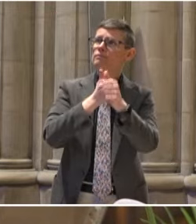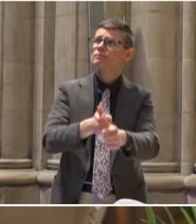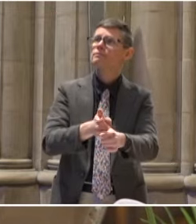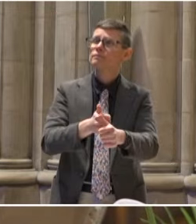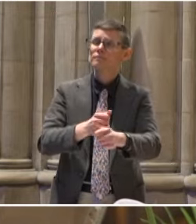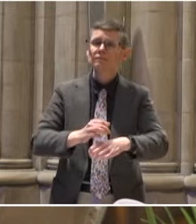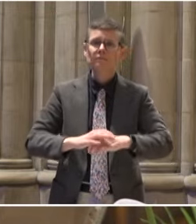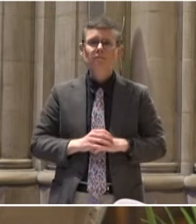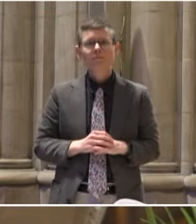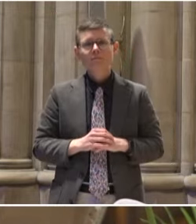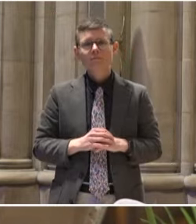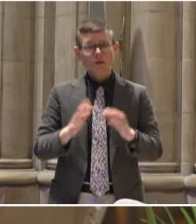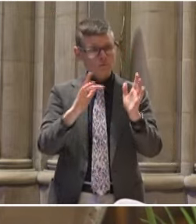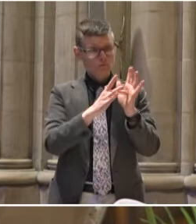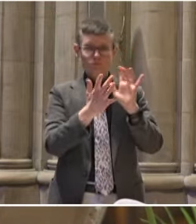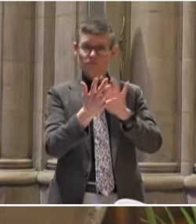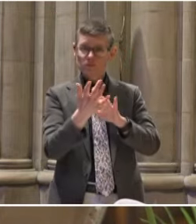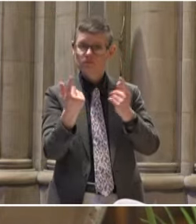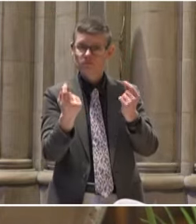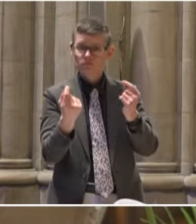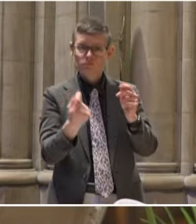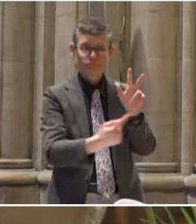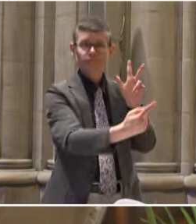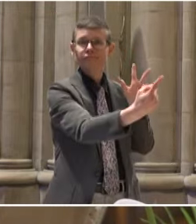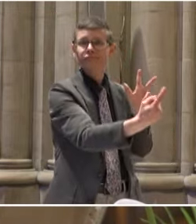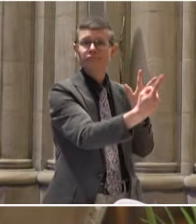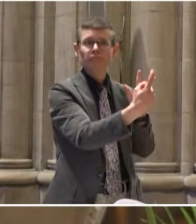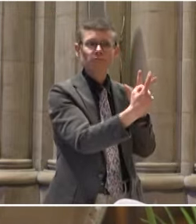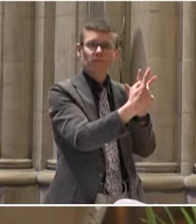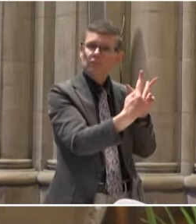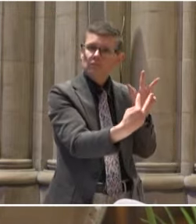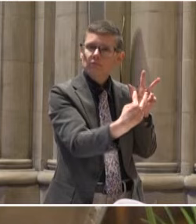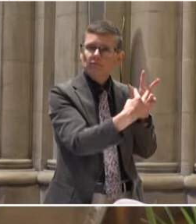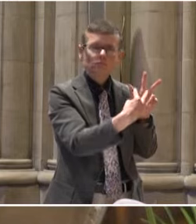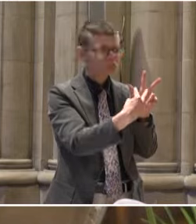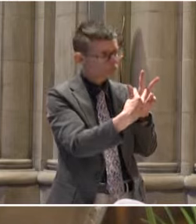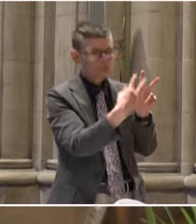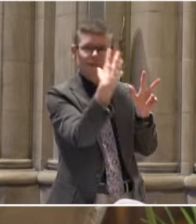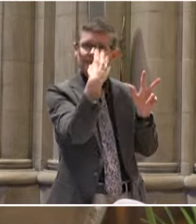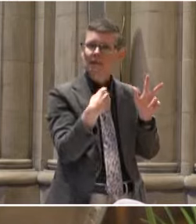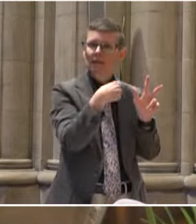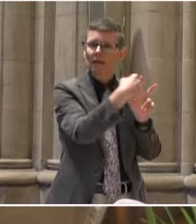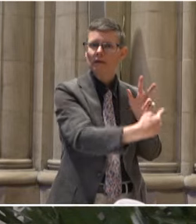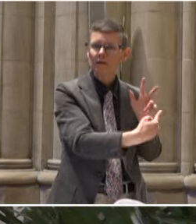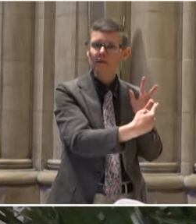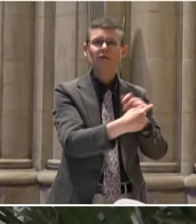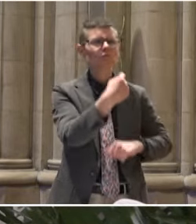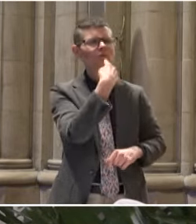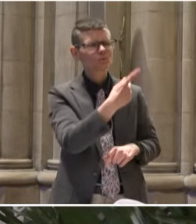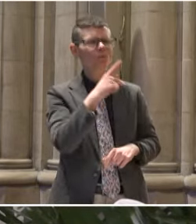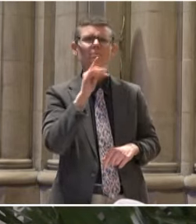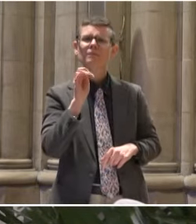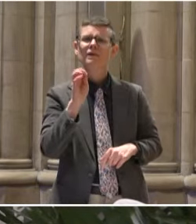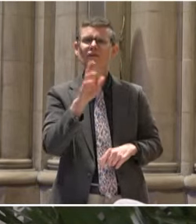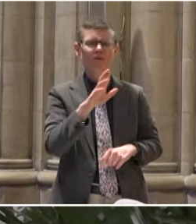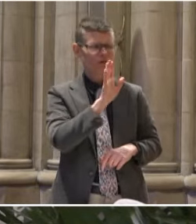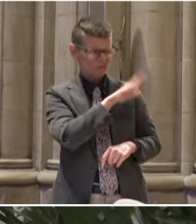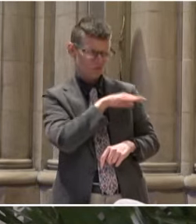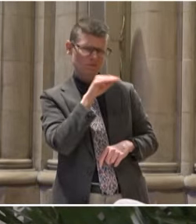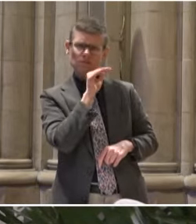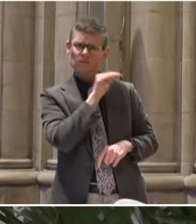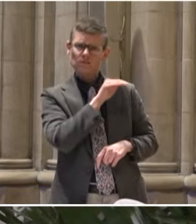Jesus came and found them sleeping, and he said to Peter, Simon,